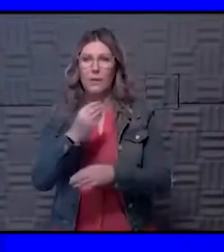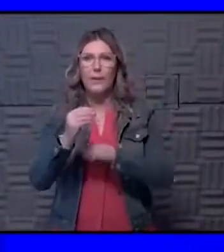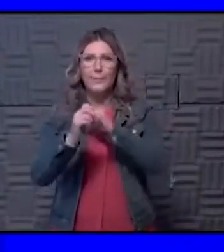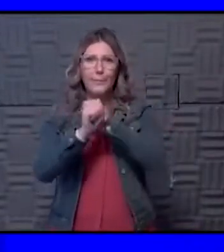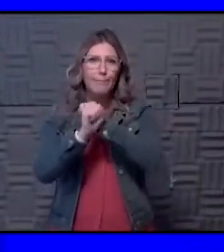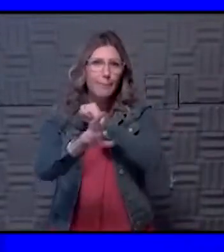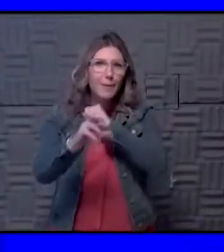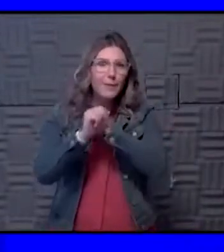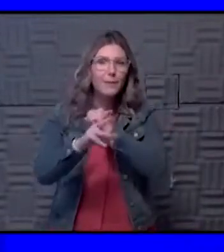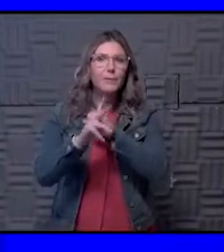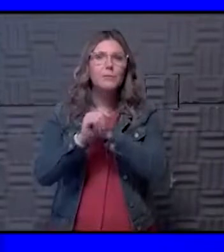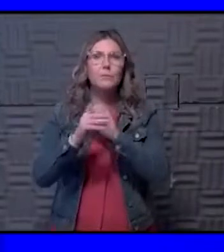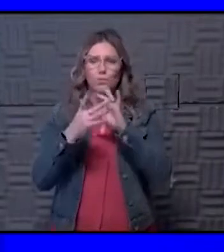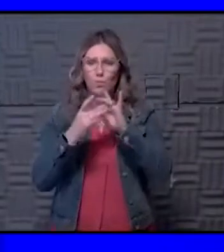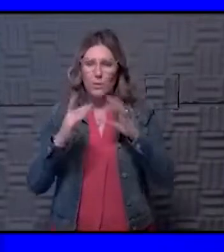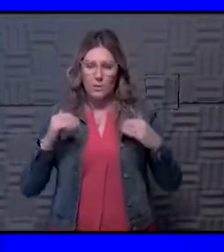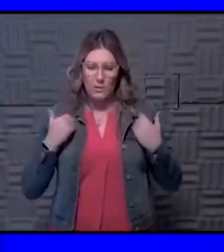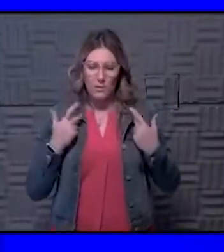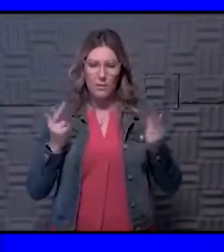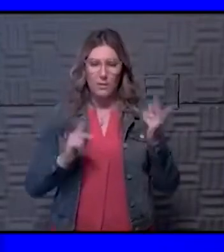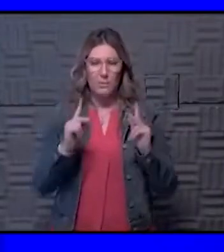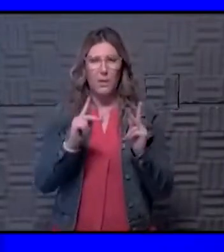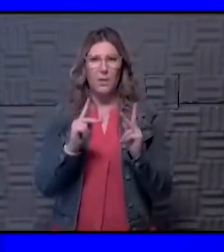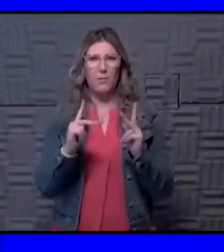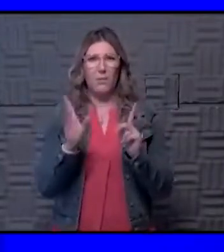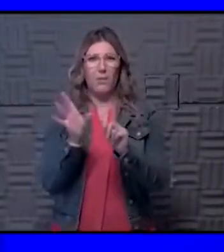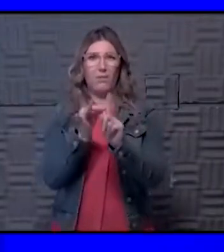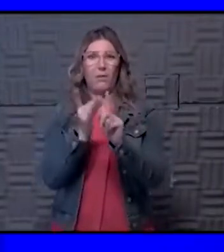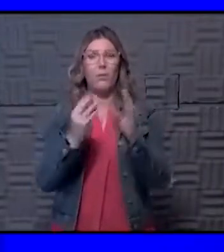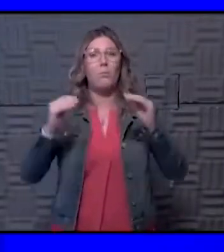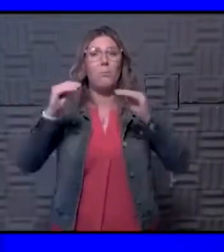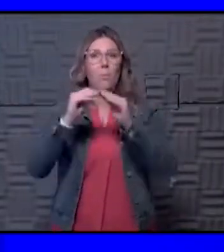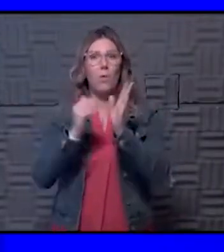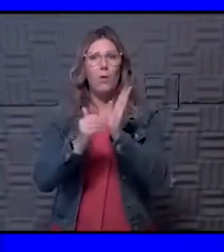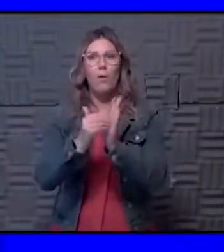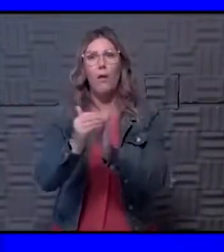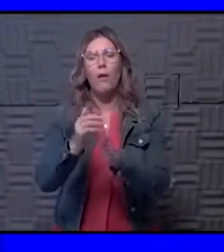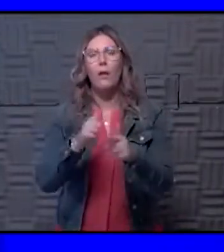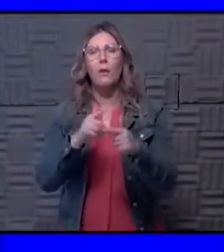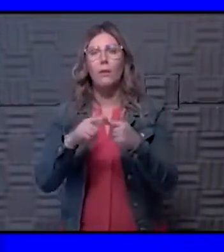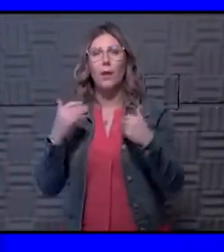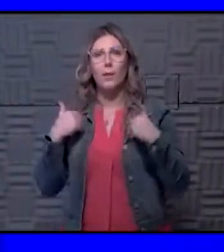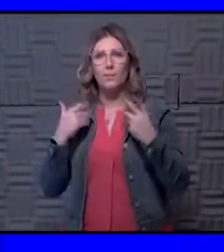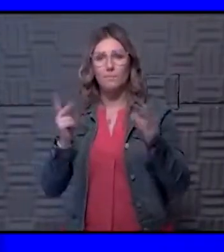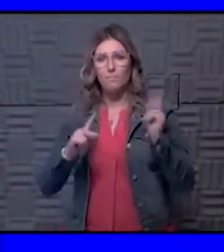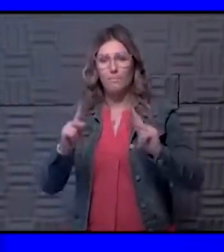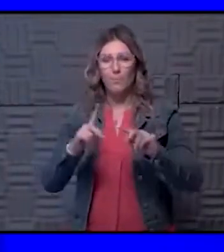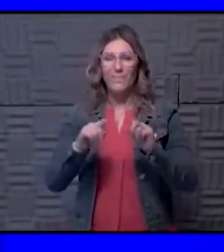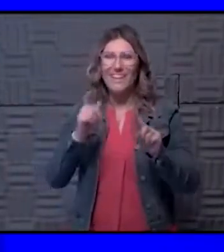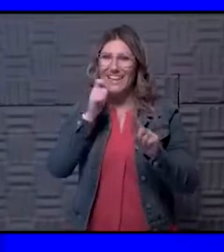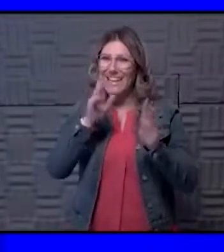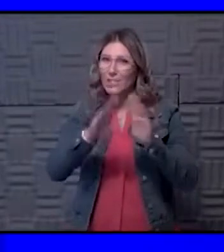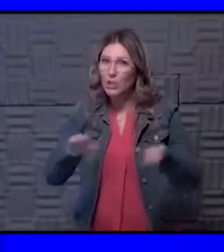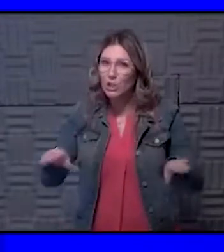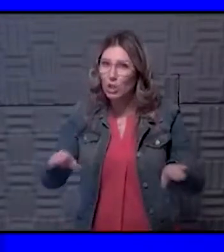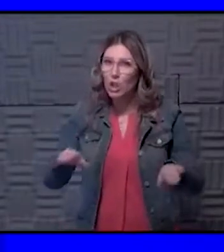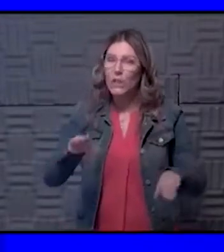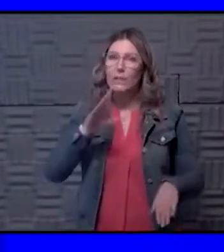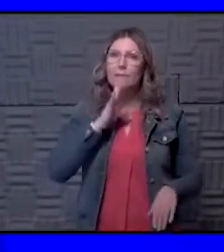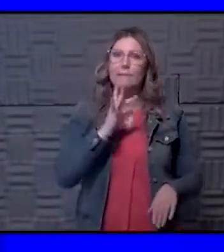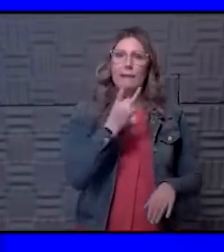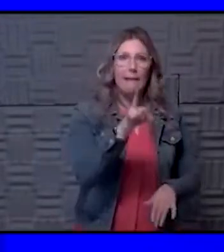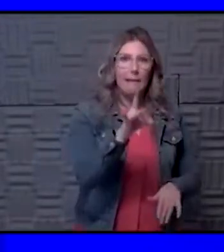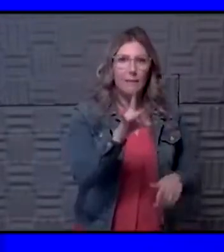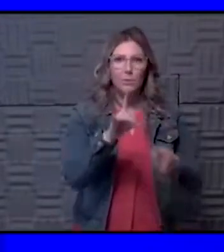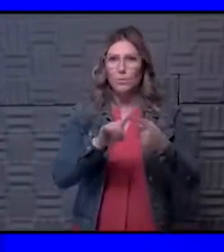about younger people being infected more, and also younger people, but this is not children, this is 18 to 30 or 18